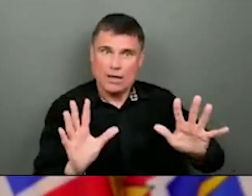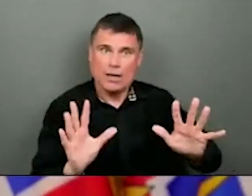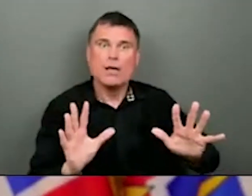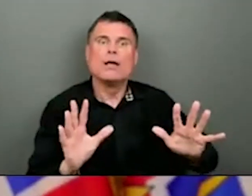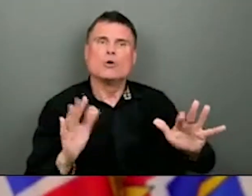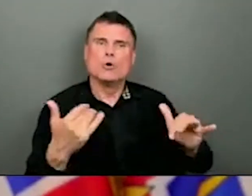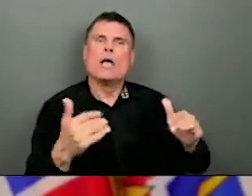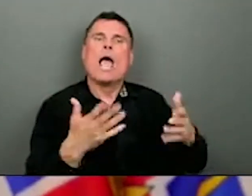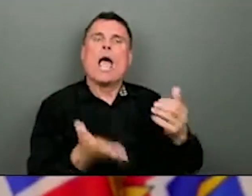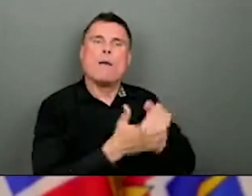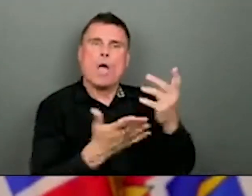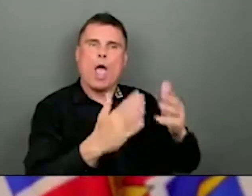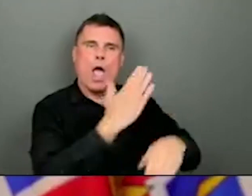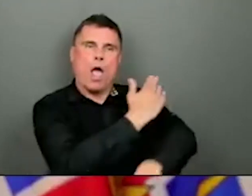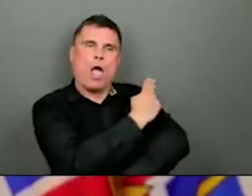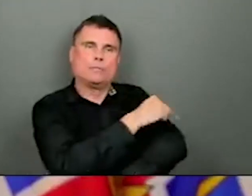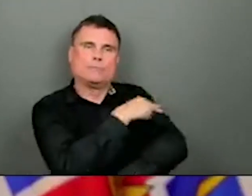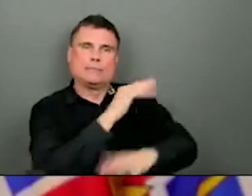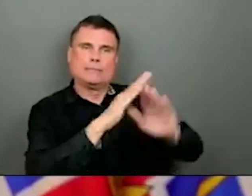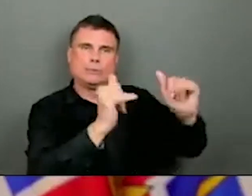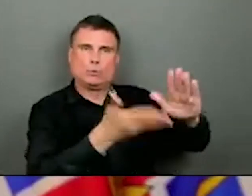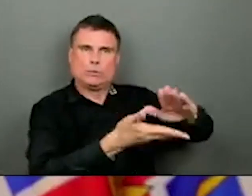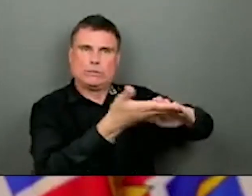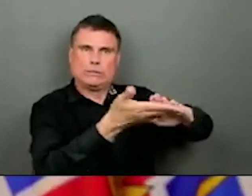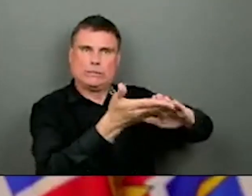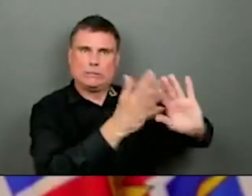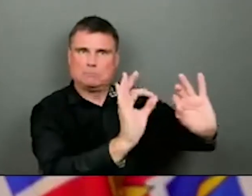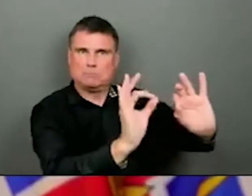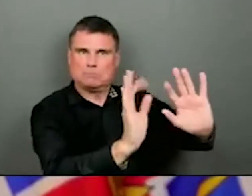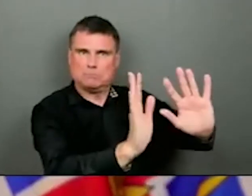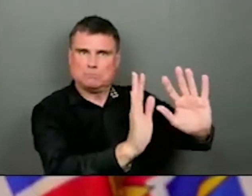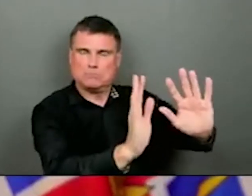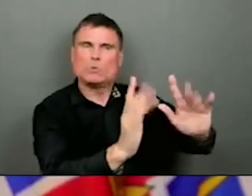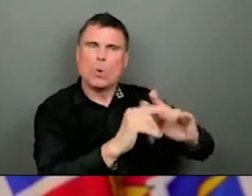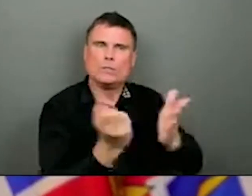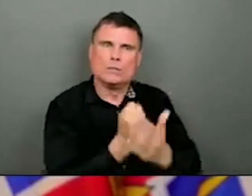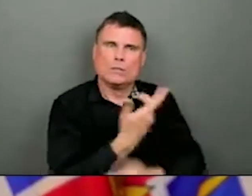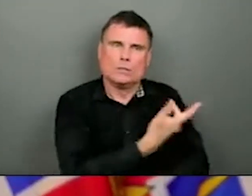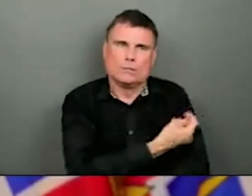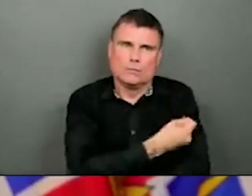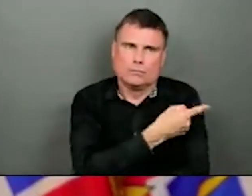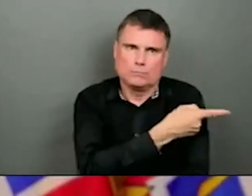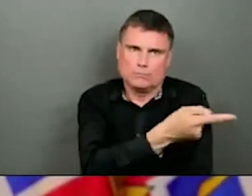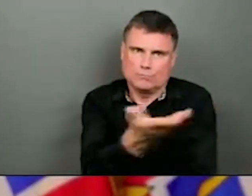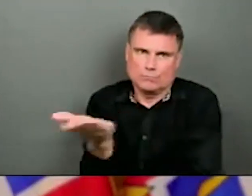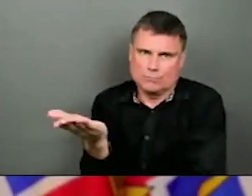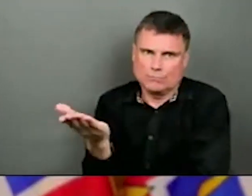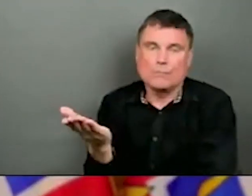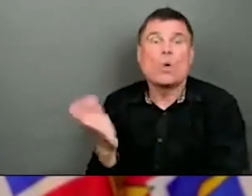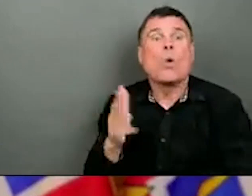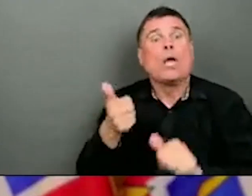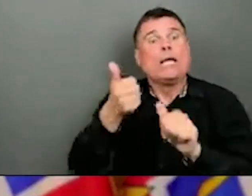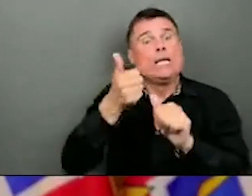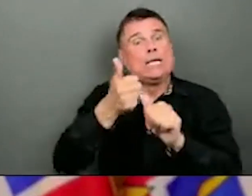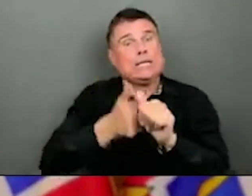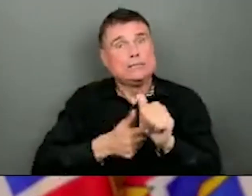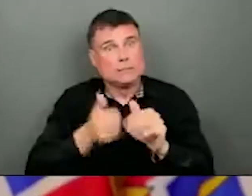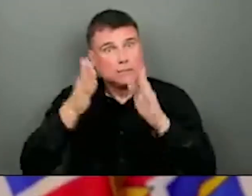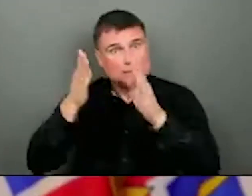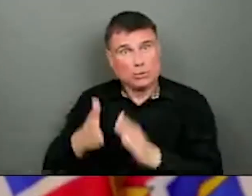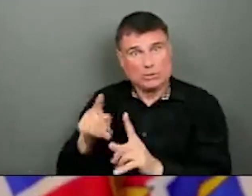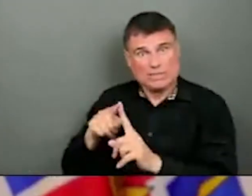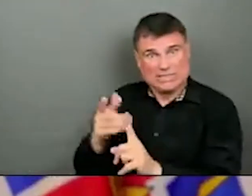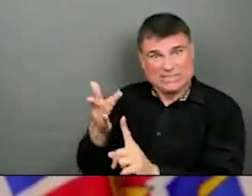on every strain of the virus that we're seeing, because it is likely, given transmission in other countries, and as we start being